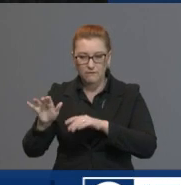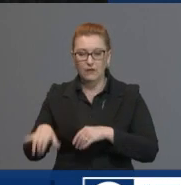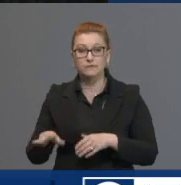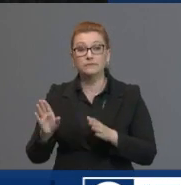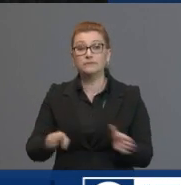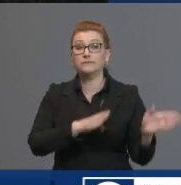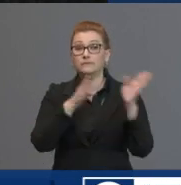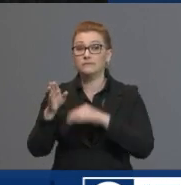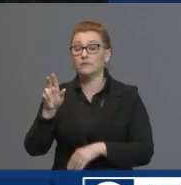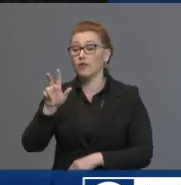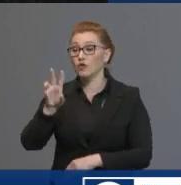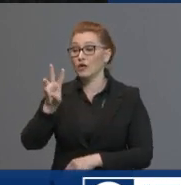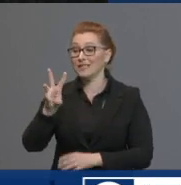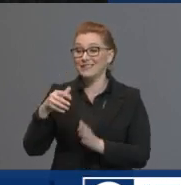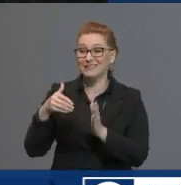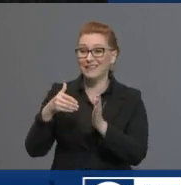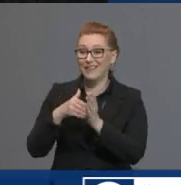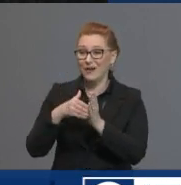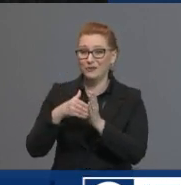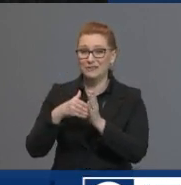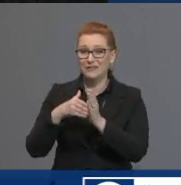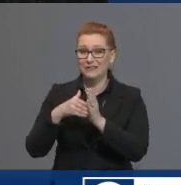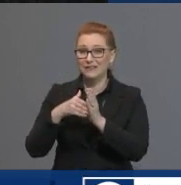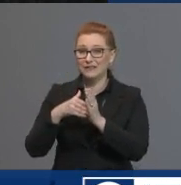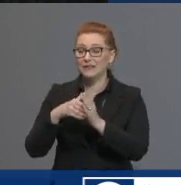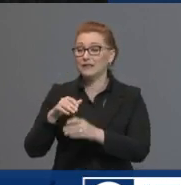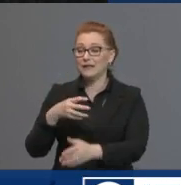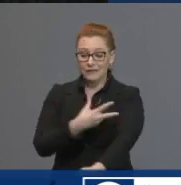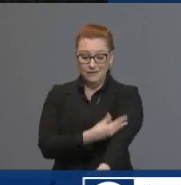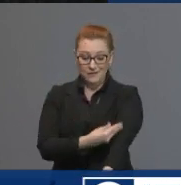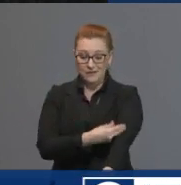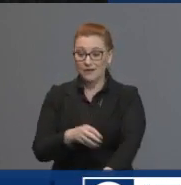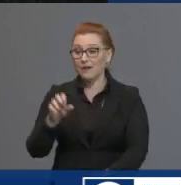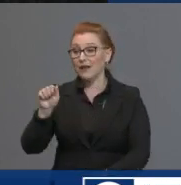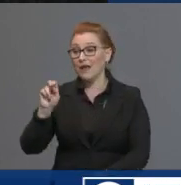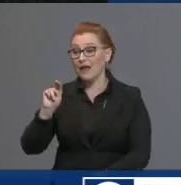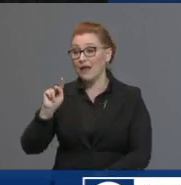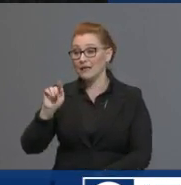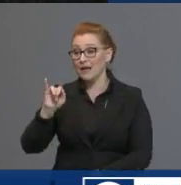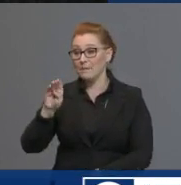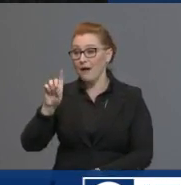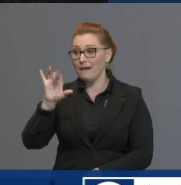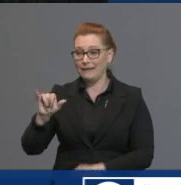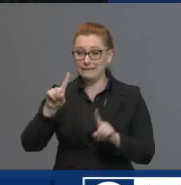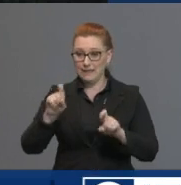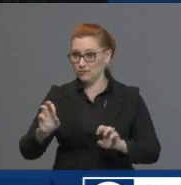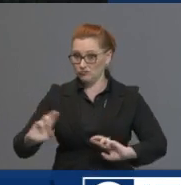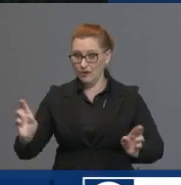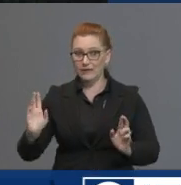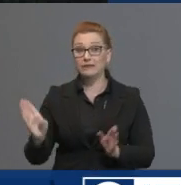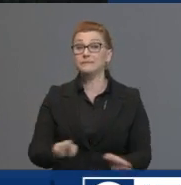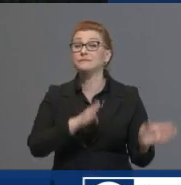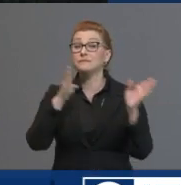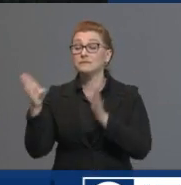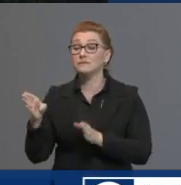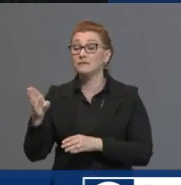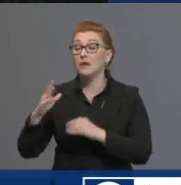36,209 antibody serology testing reported to ADHS, and we've had